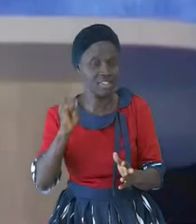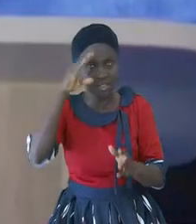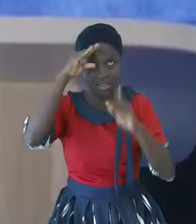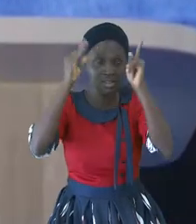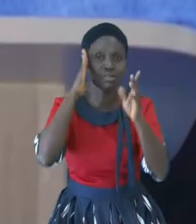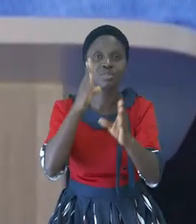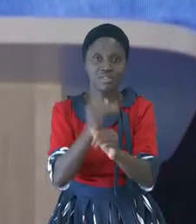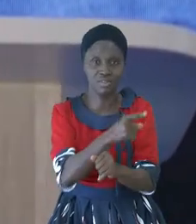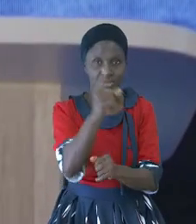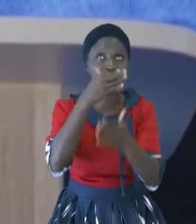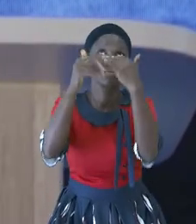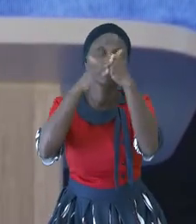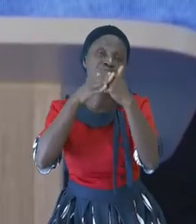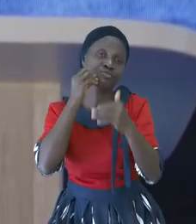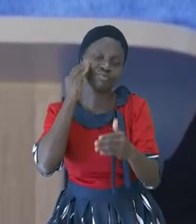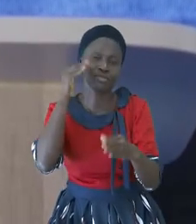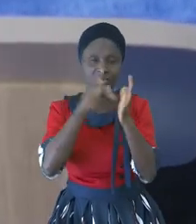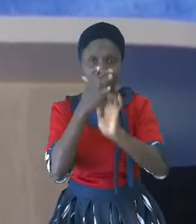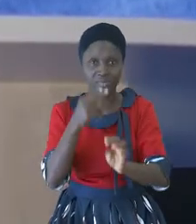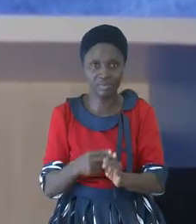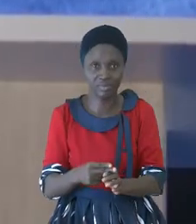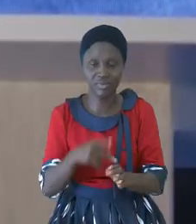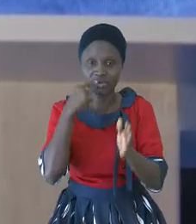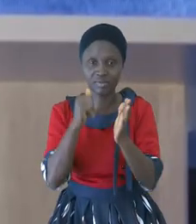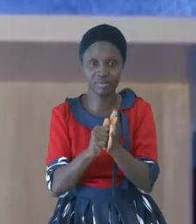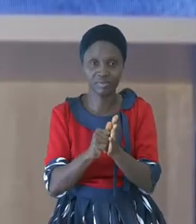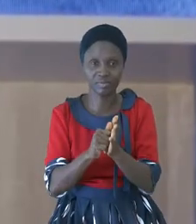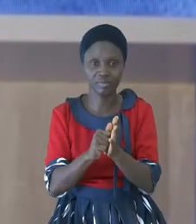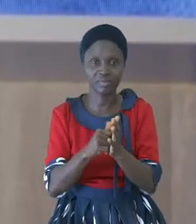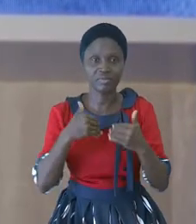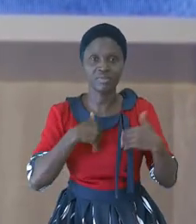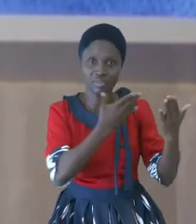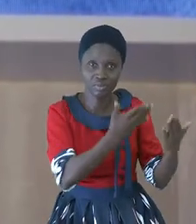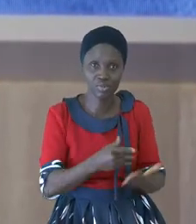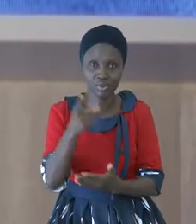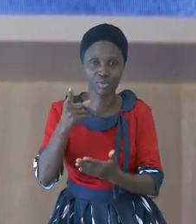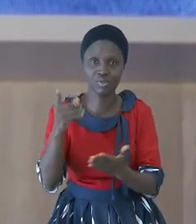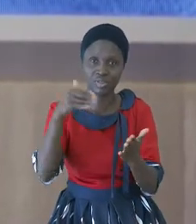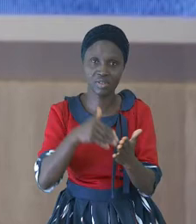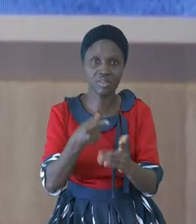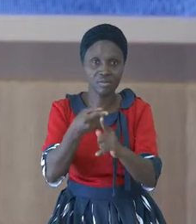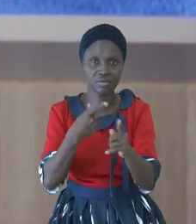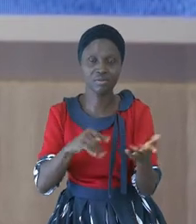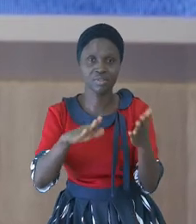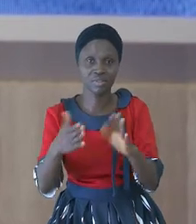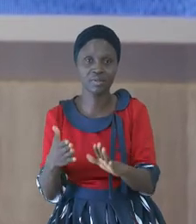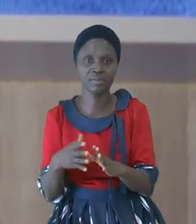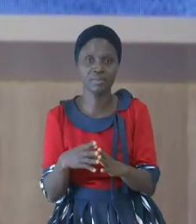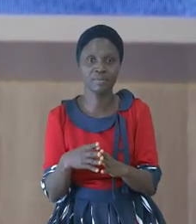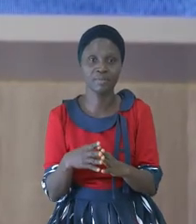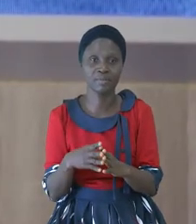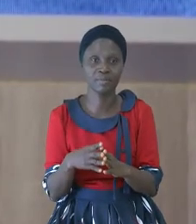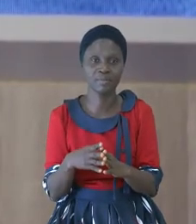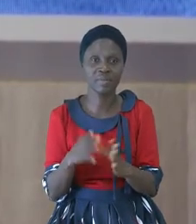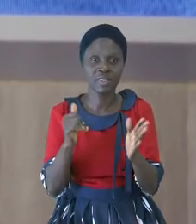that brought again from the dead our Lord Jesus, that great shepherd of the sheep, through